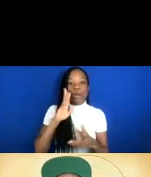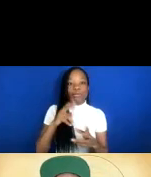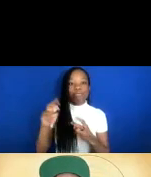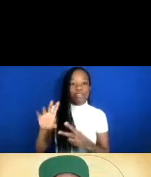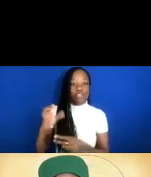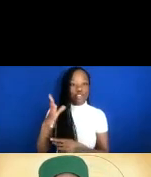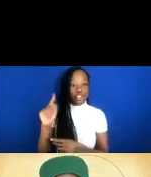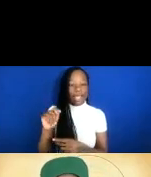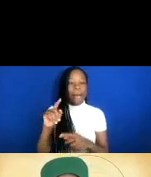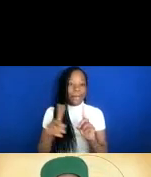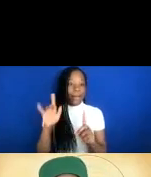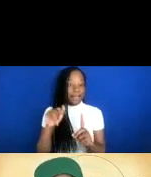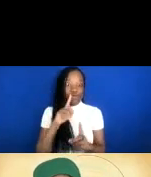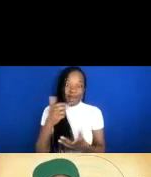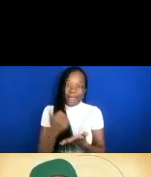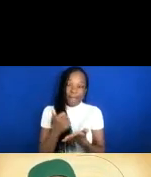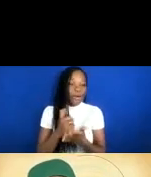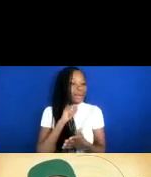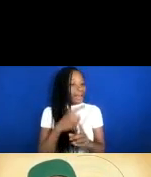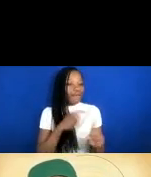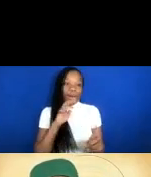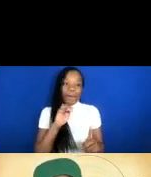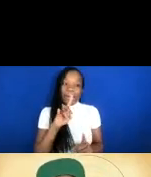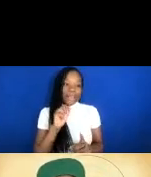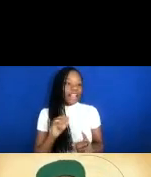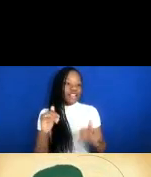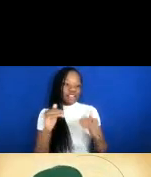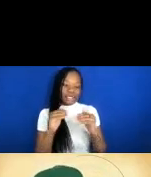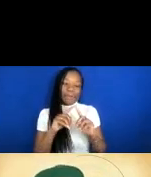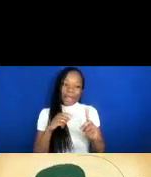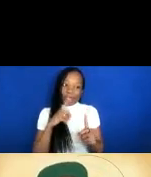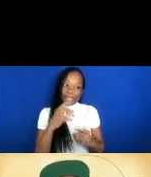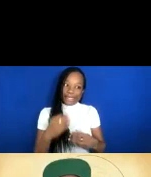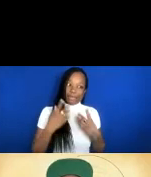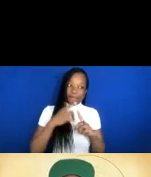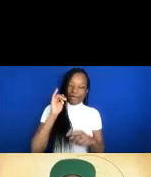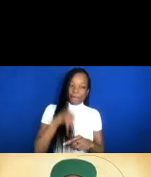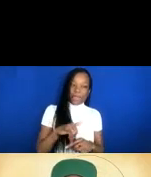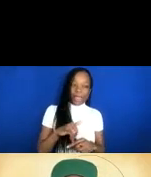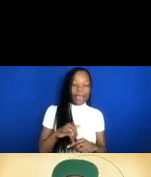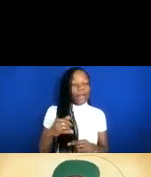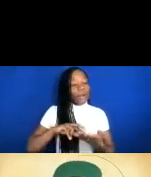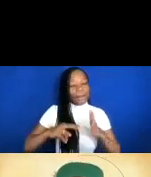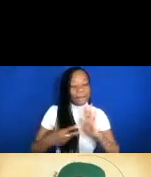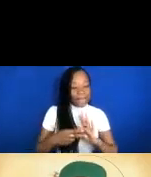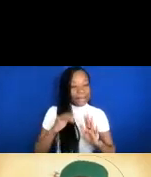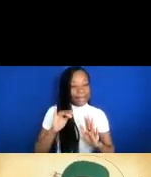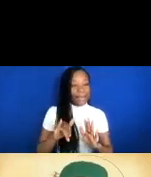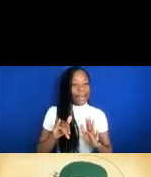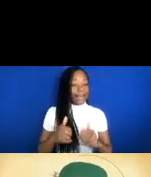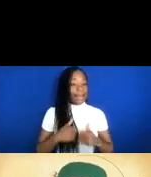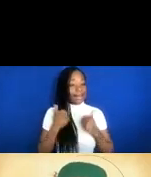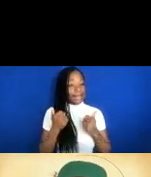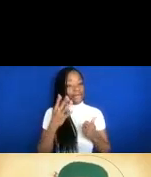really inspired by. But what I mean by letting real lived experience reframe the issue is that one,